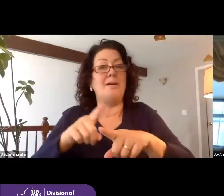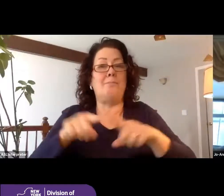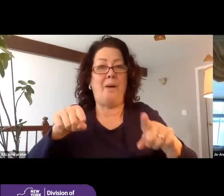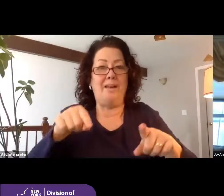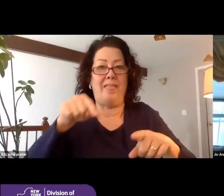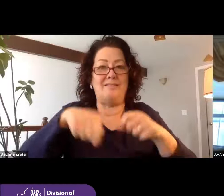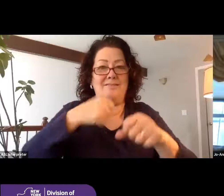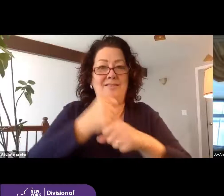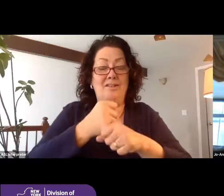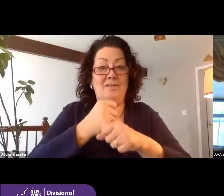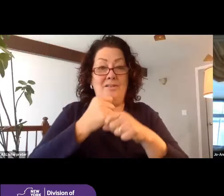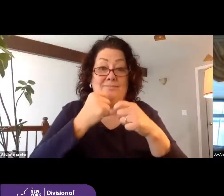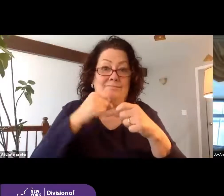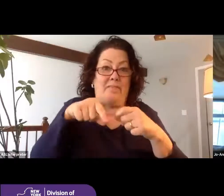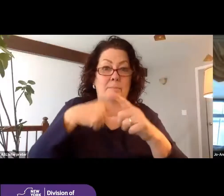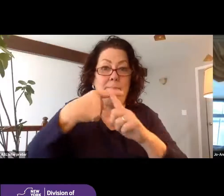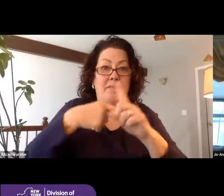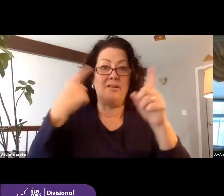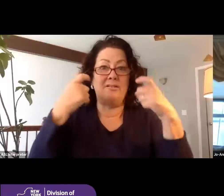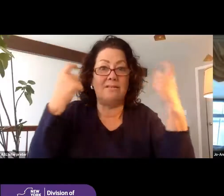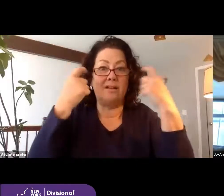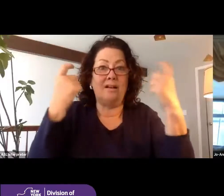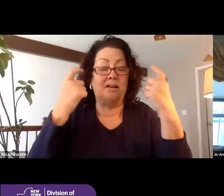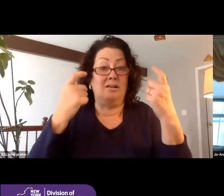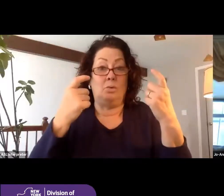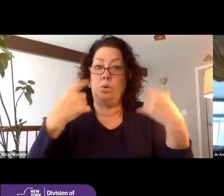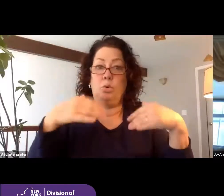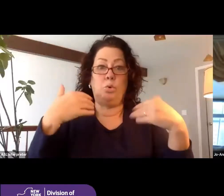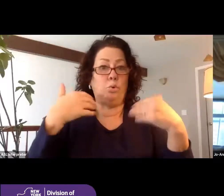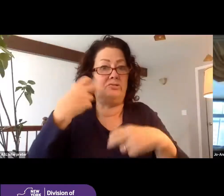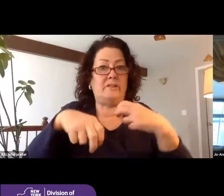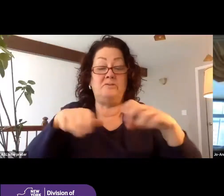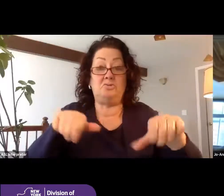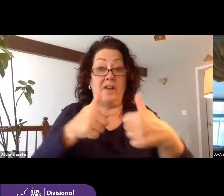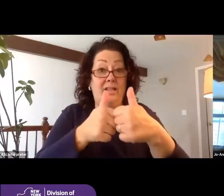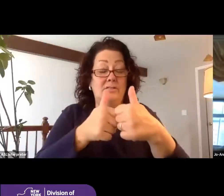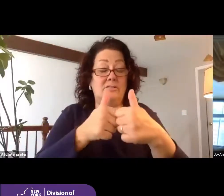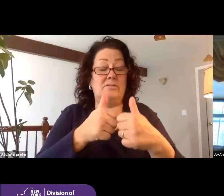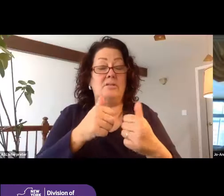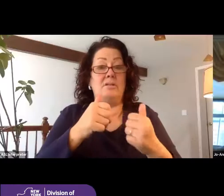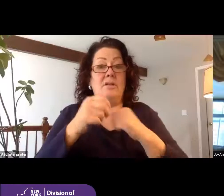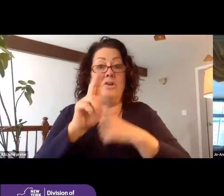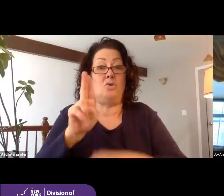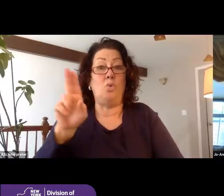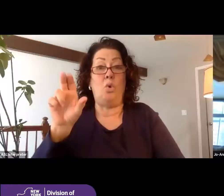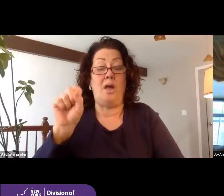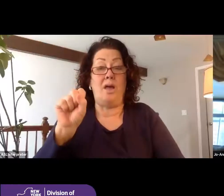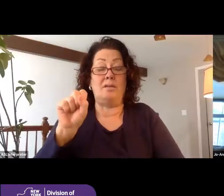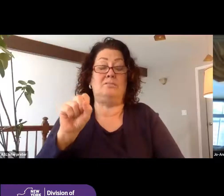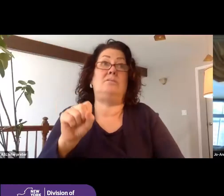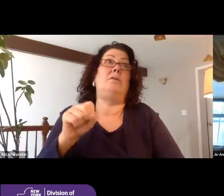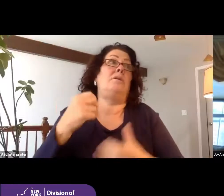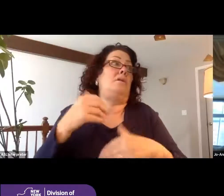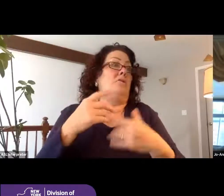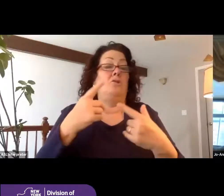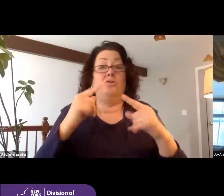at a really, I would say, a time of unprecedented challenge. The country is fighting to recover from a pandemic that's